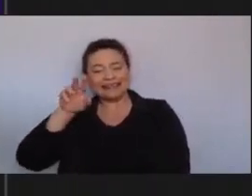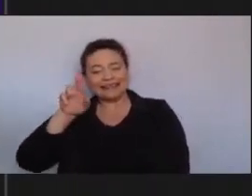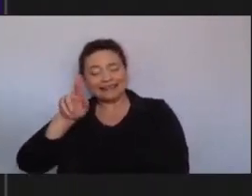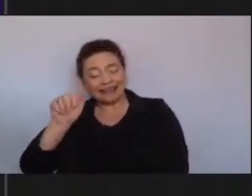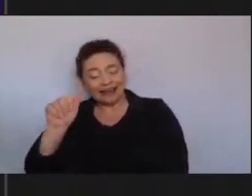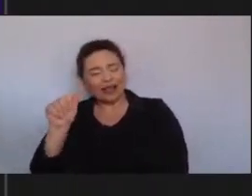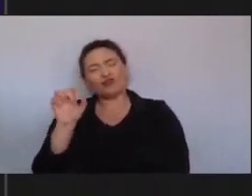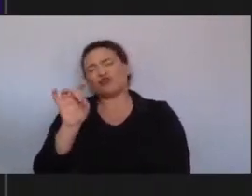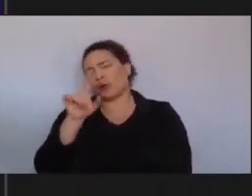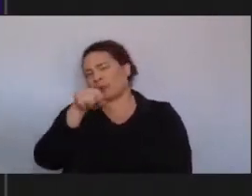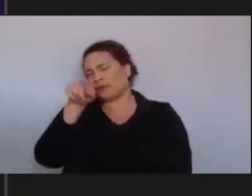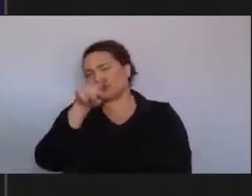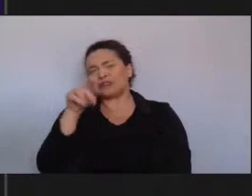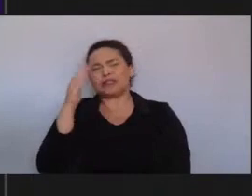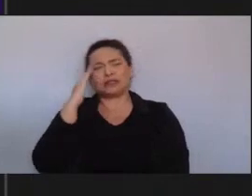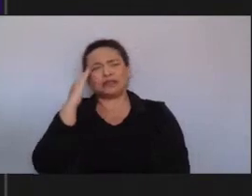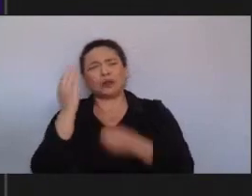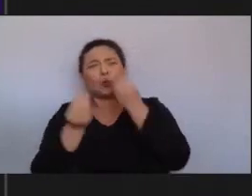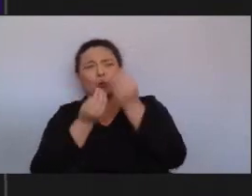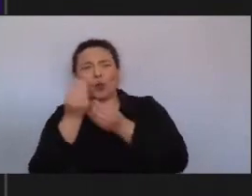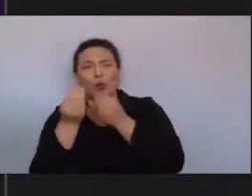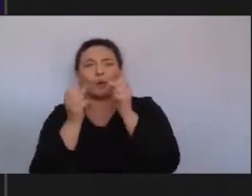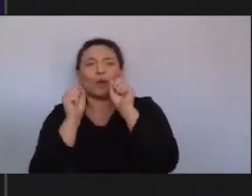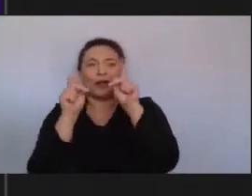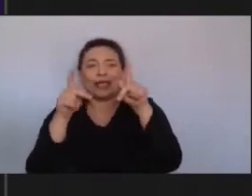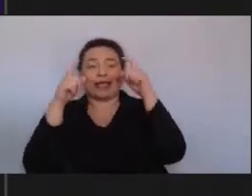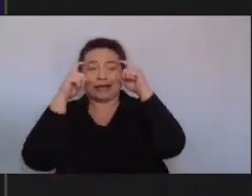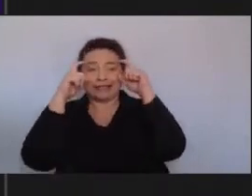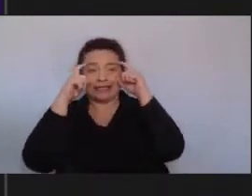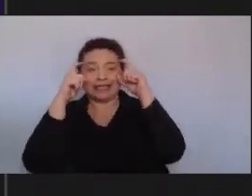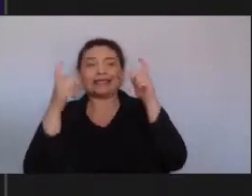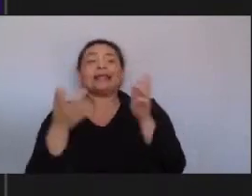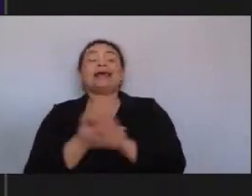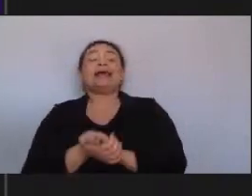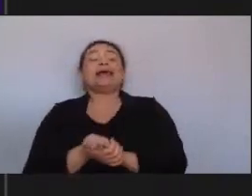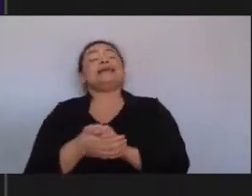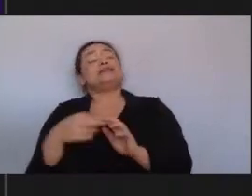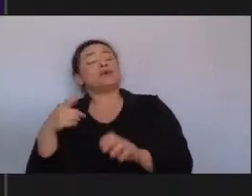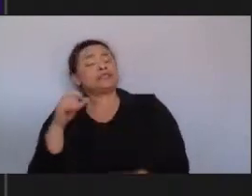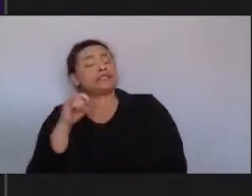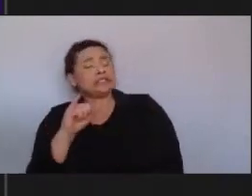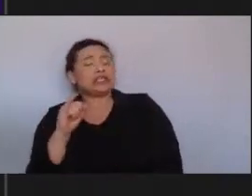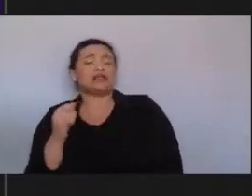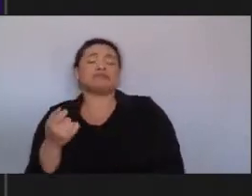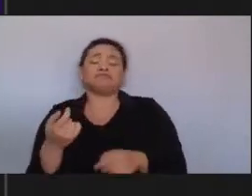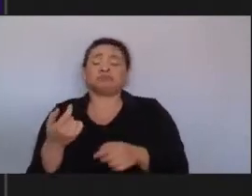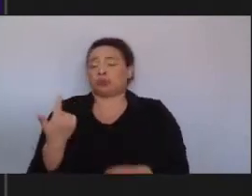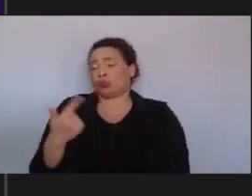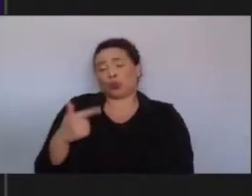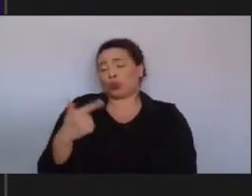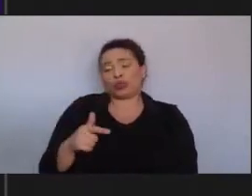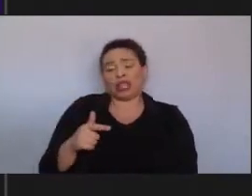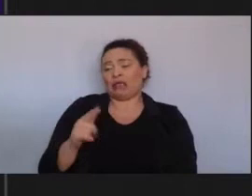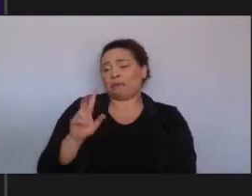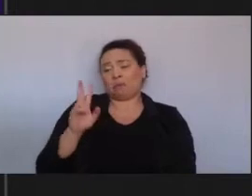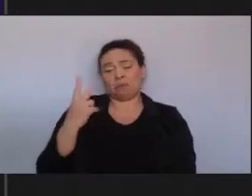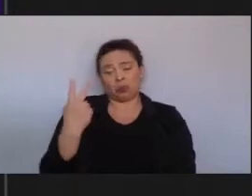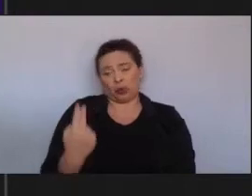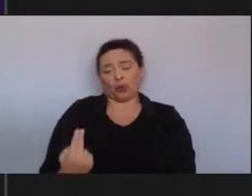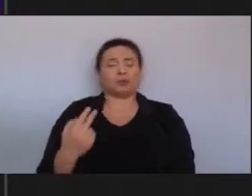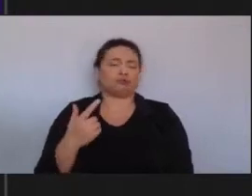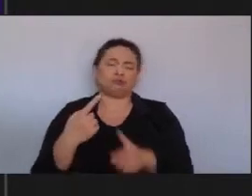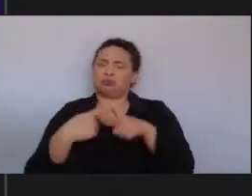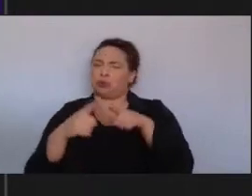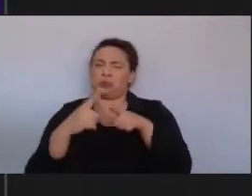to our discussion and put your thoughts and comments into the chat. So we're going to try to make this as interactive as possible.